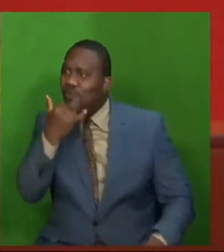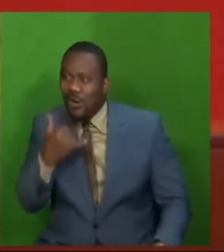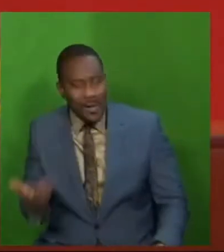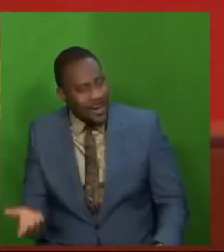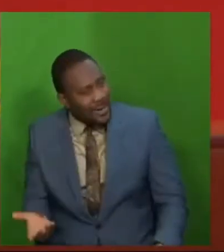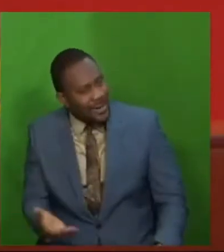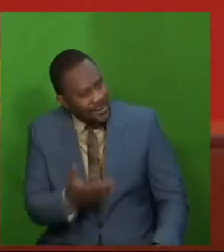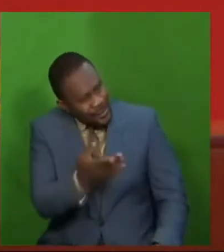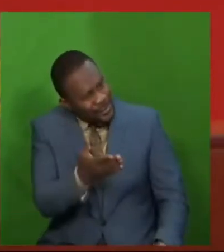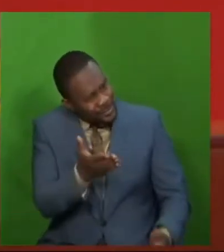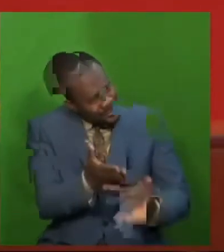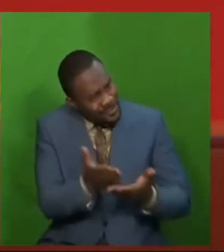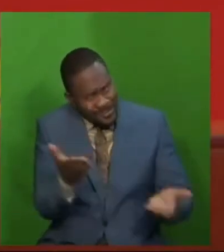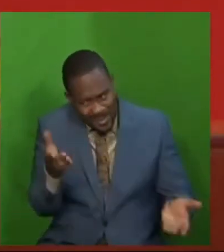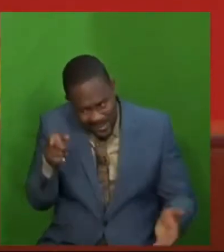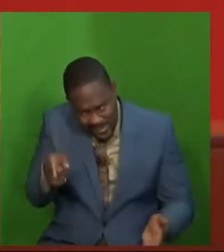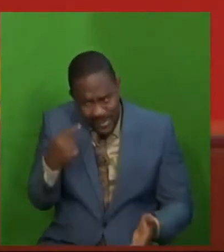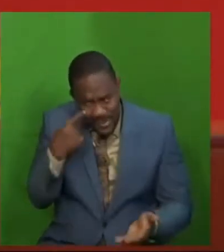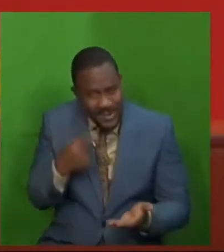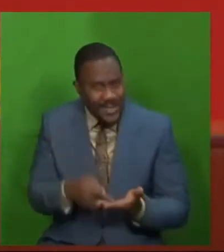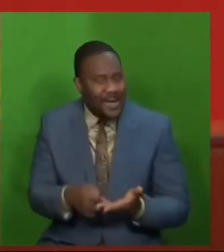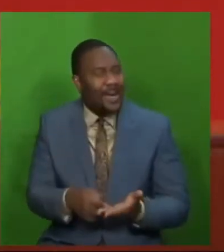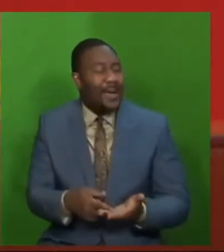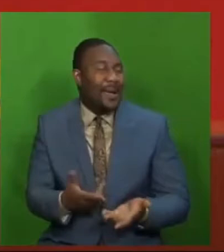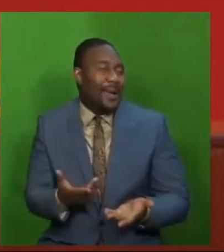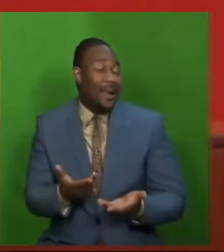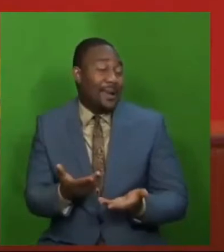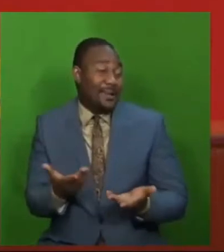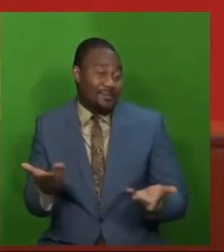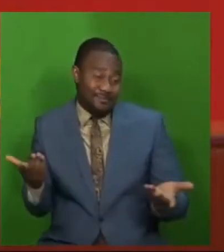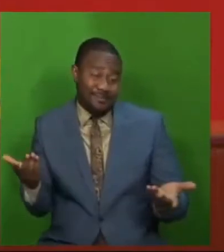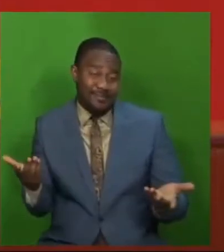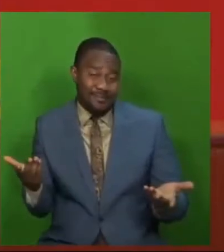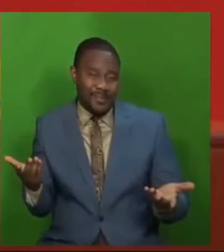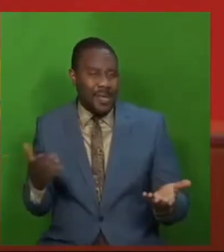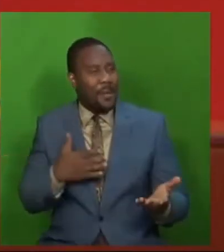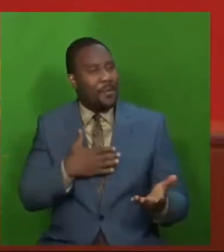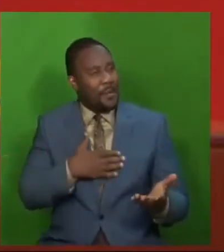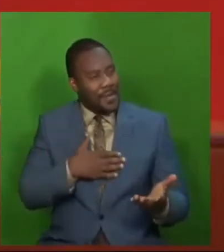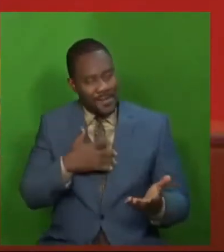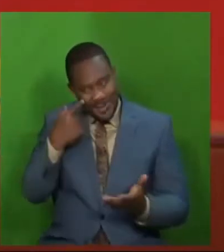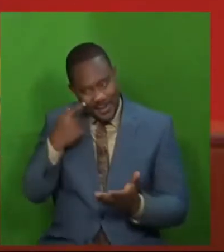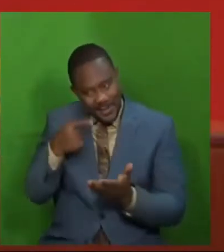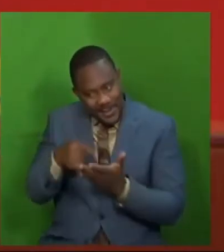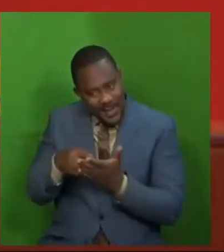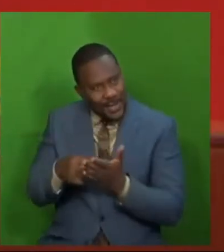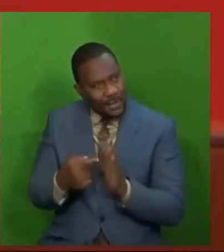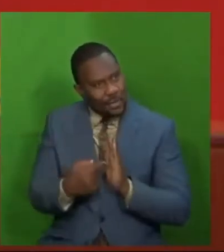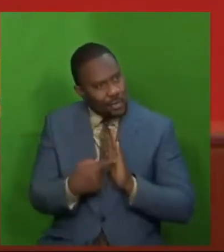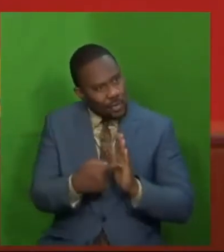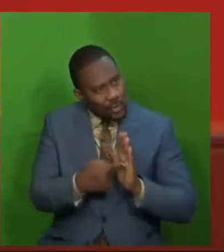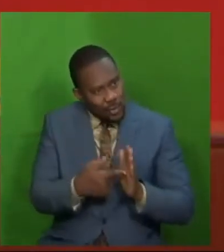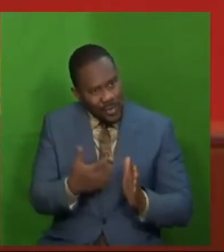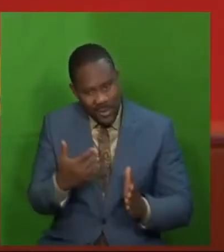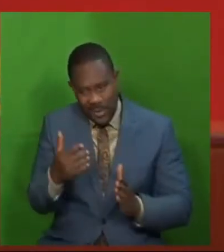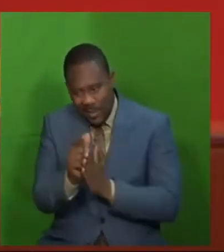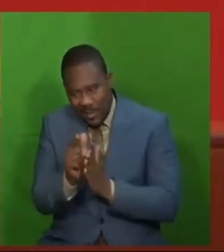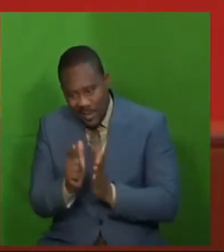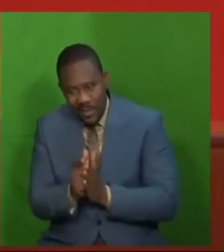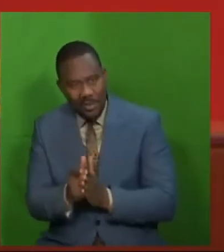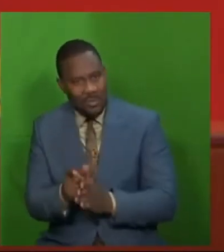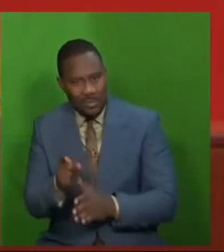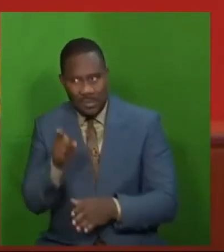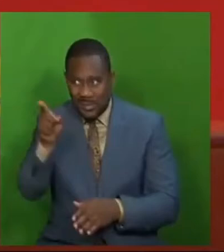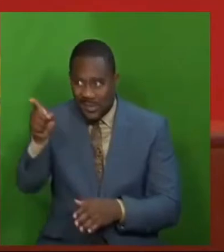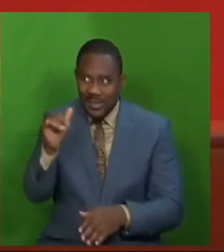That is how the debate should be conducted. So move to that order, and then from there